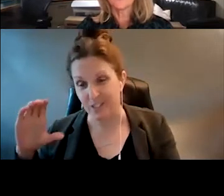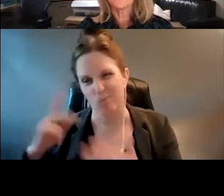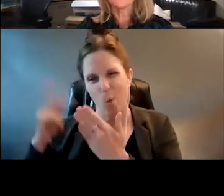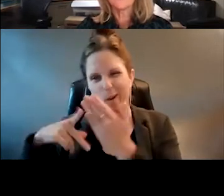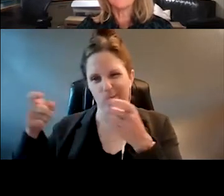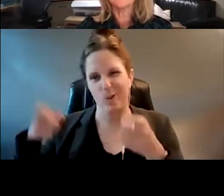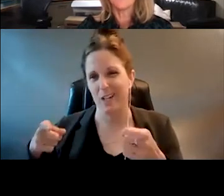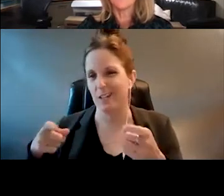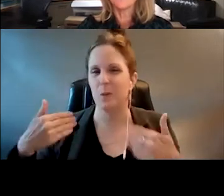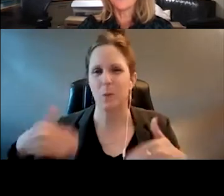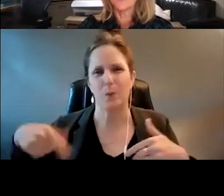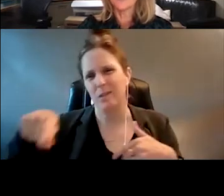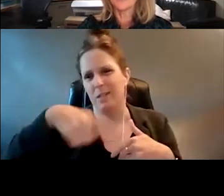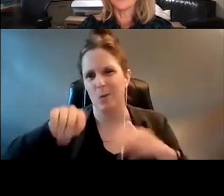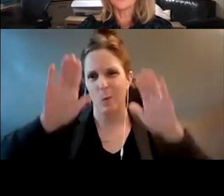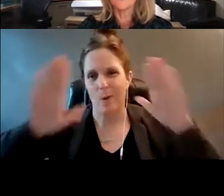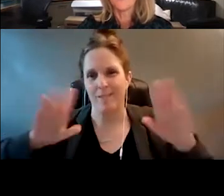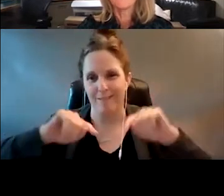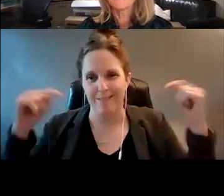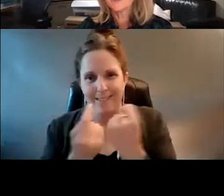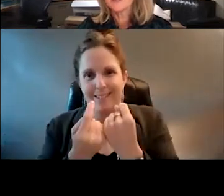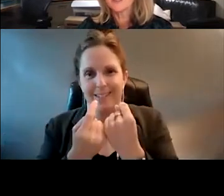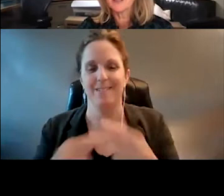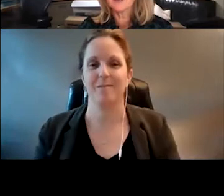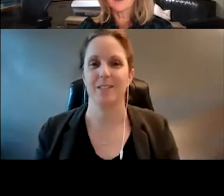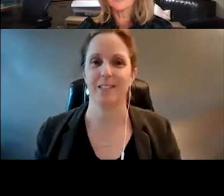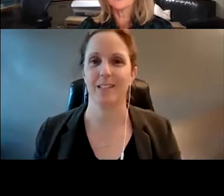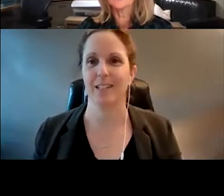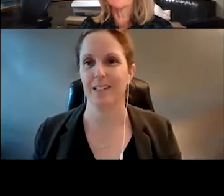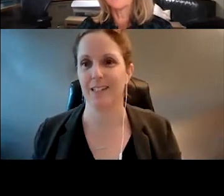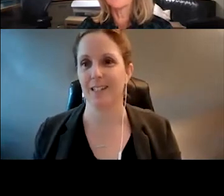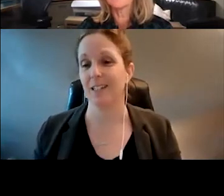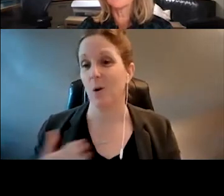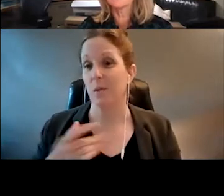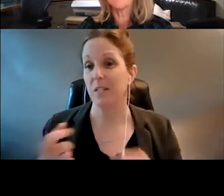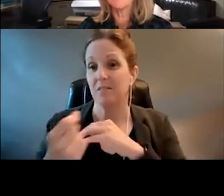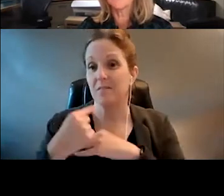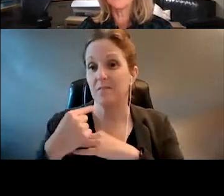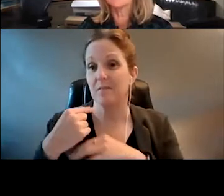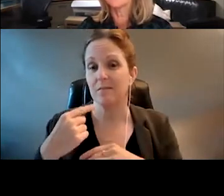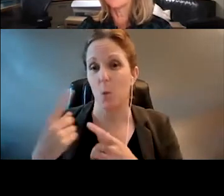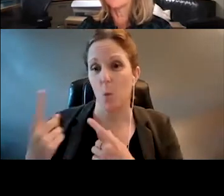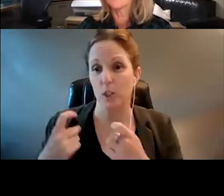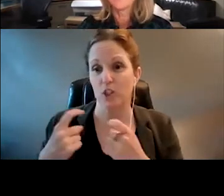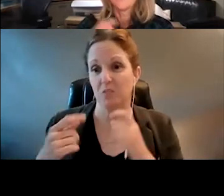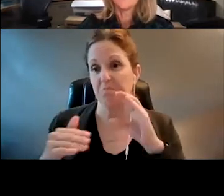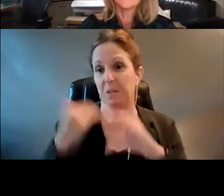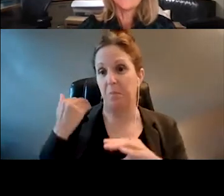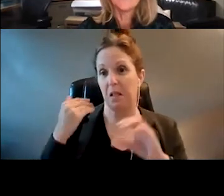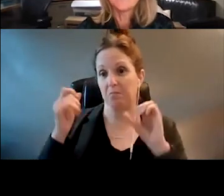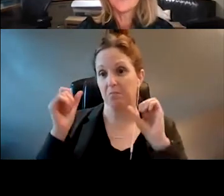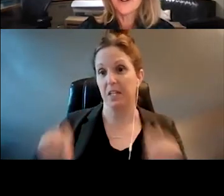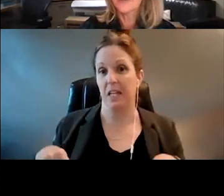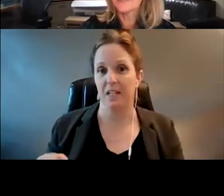and in the Department of Mental Health. Corey Cather, of course. Melissa Marovich, Dr. Marovich was the program